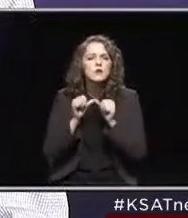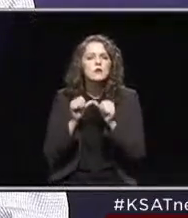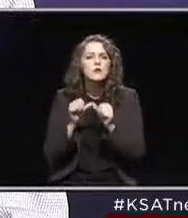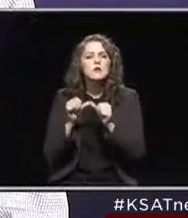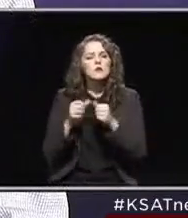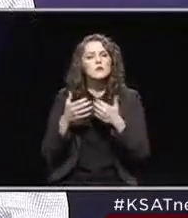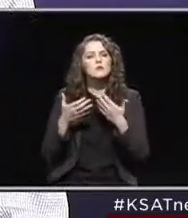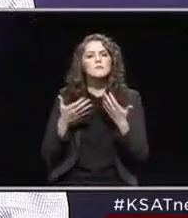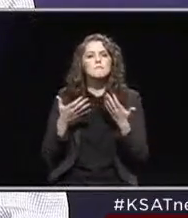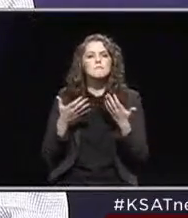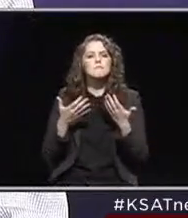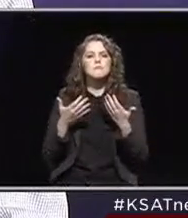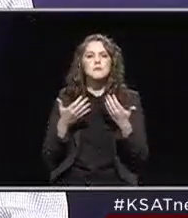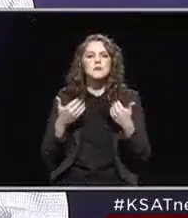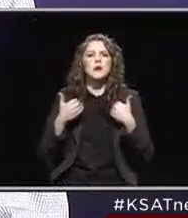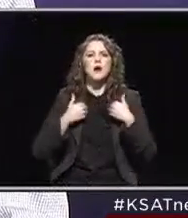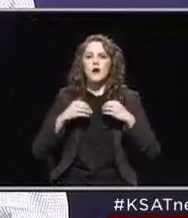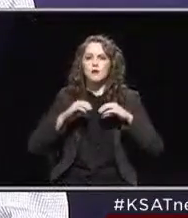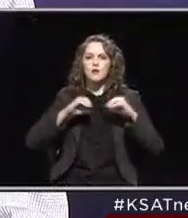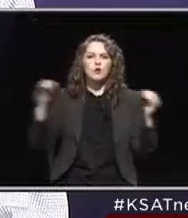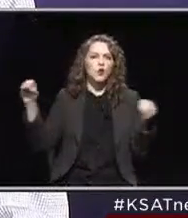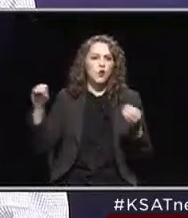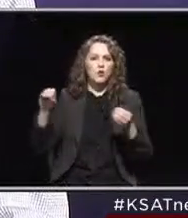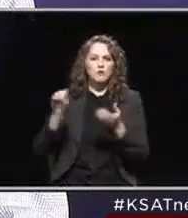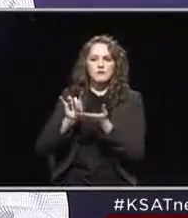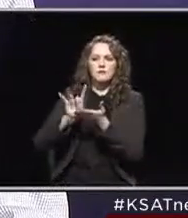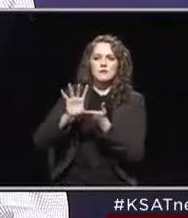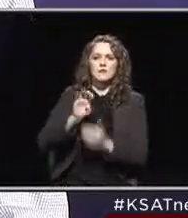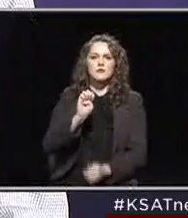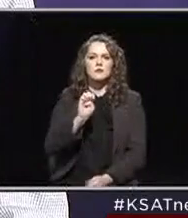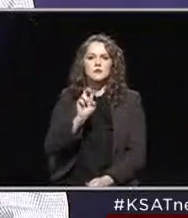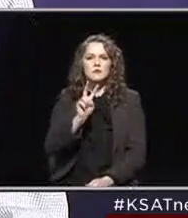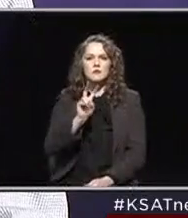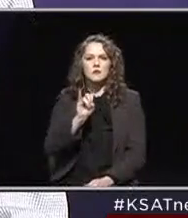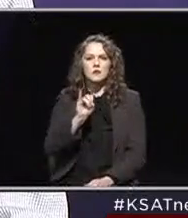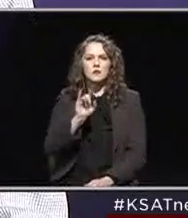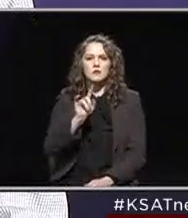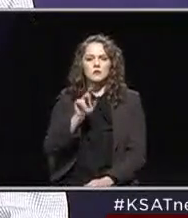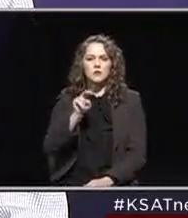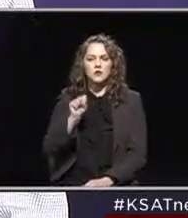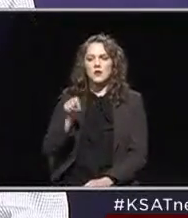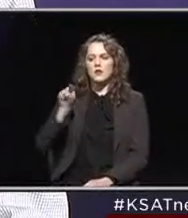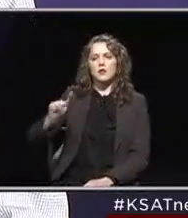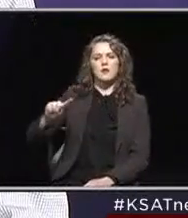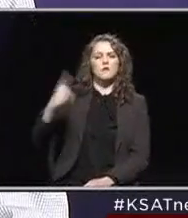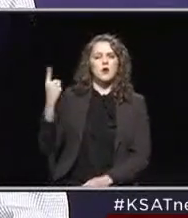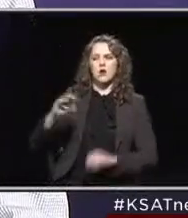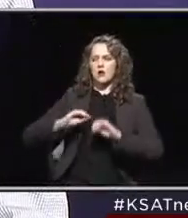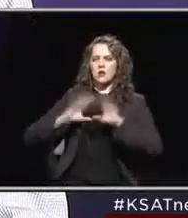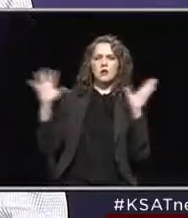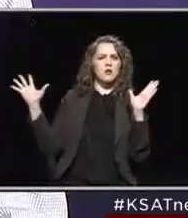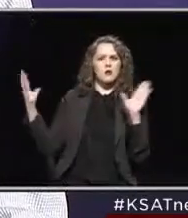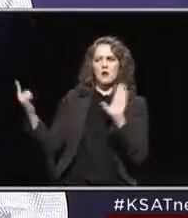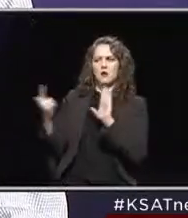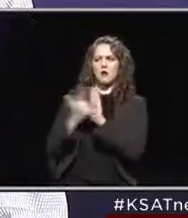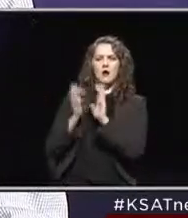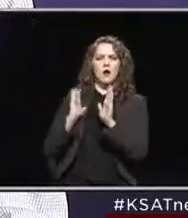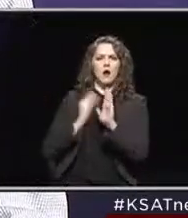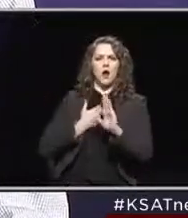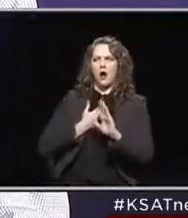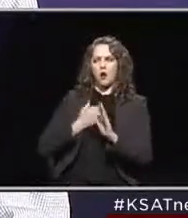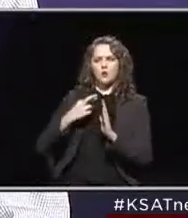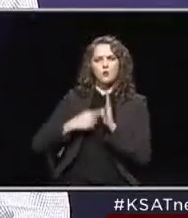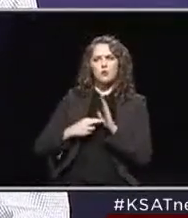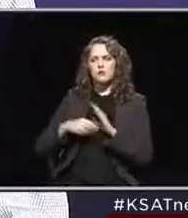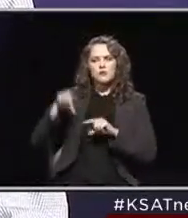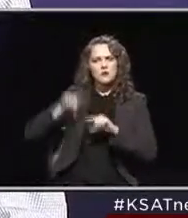place the no evictions. This is the first really flagrant violation we've had of that, and we've